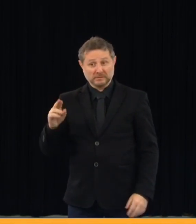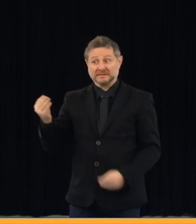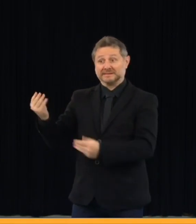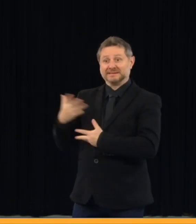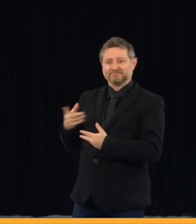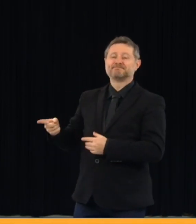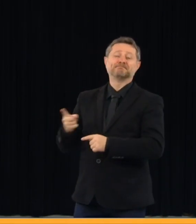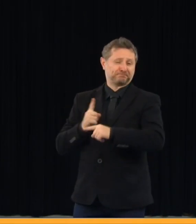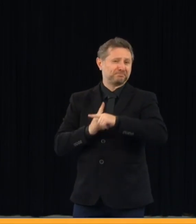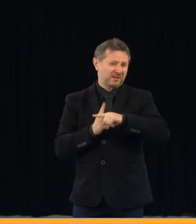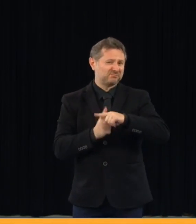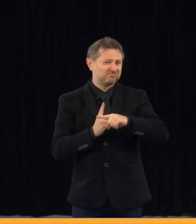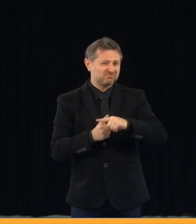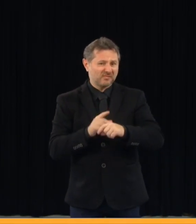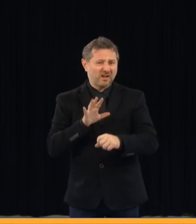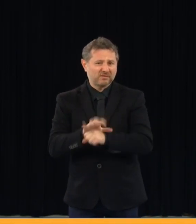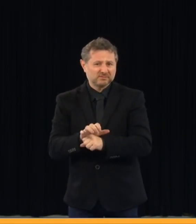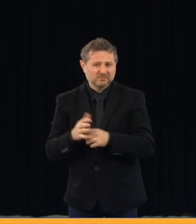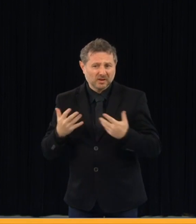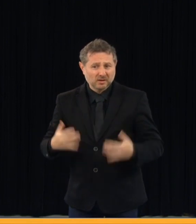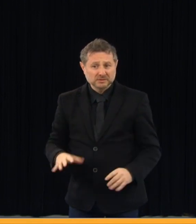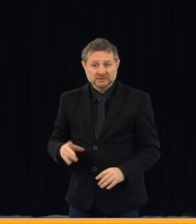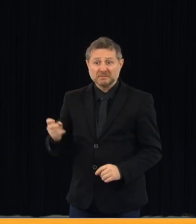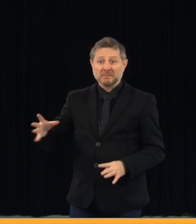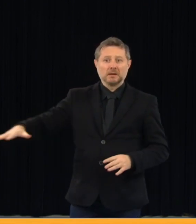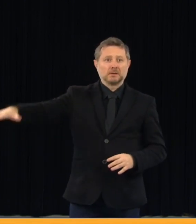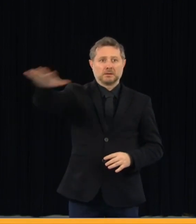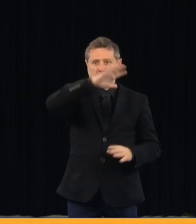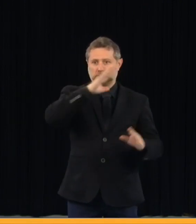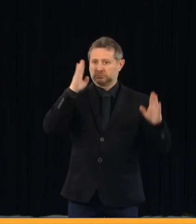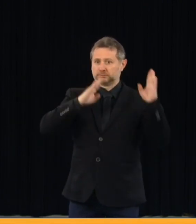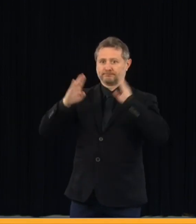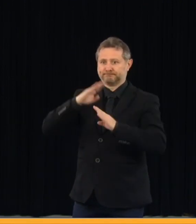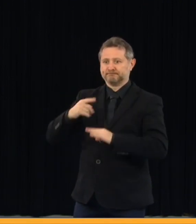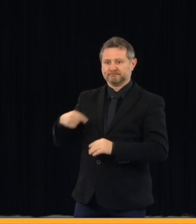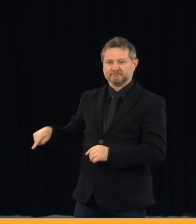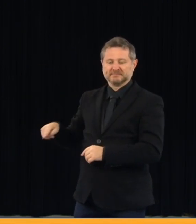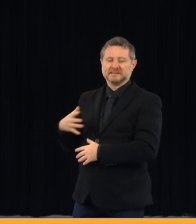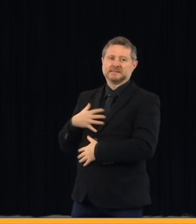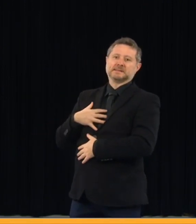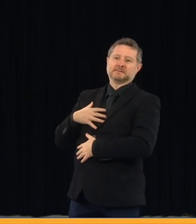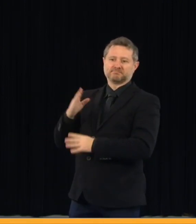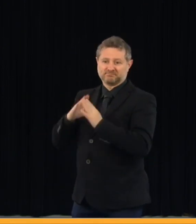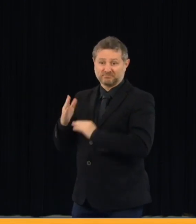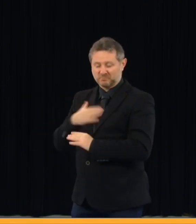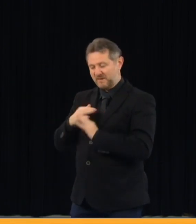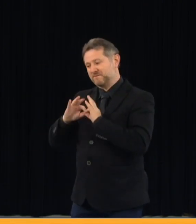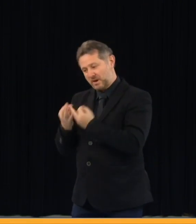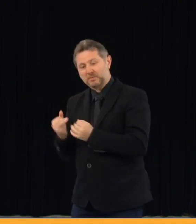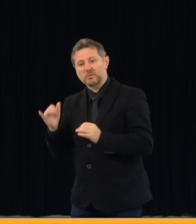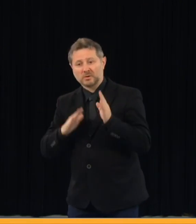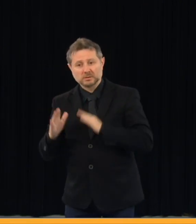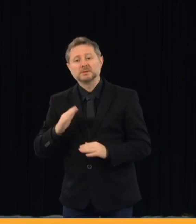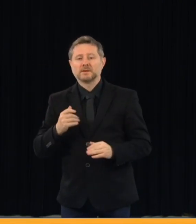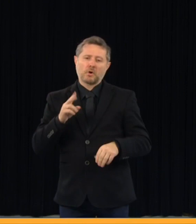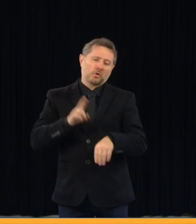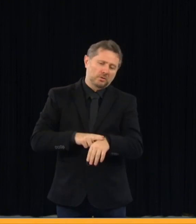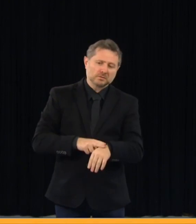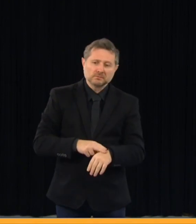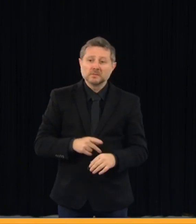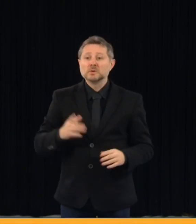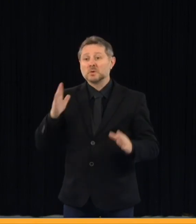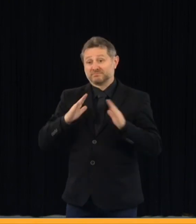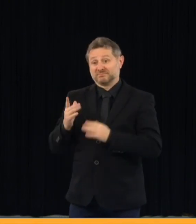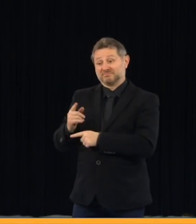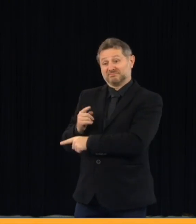coronavirus. A lot of people are concerned about him, obviously, people in my family, but even beyond that. New